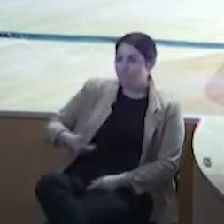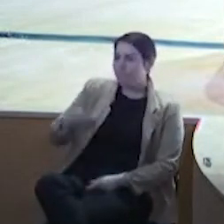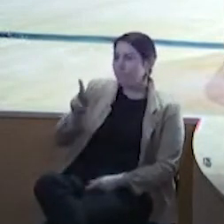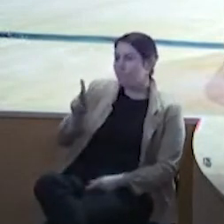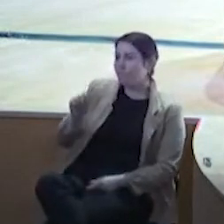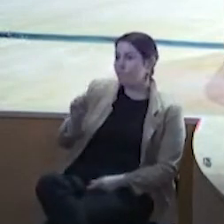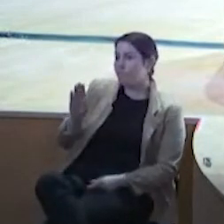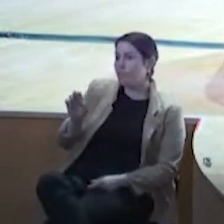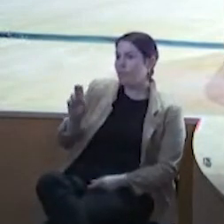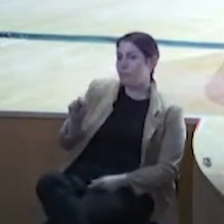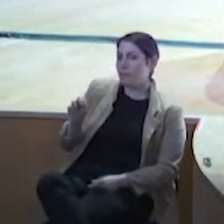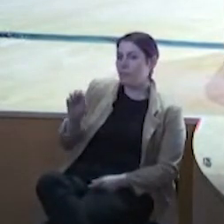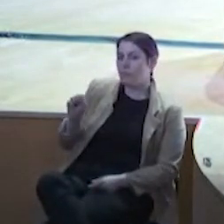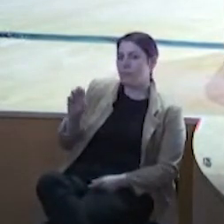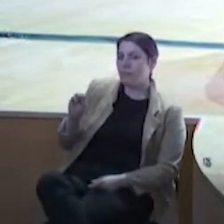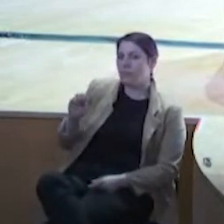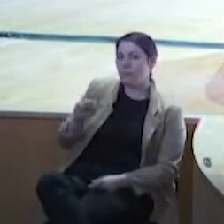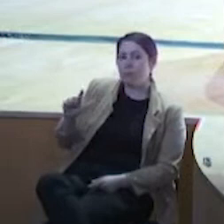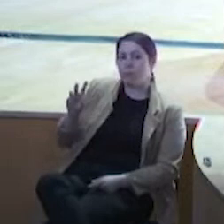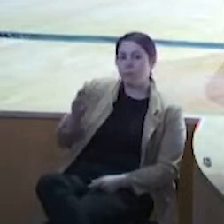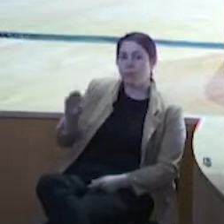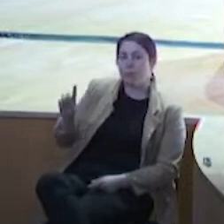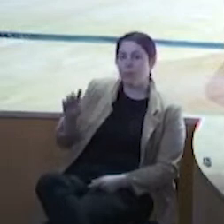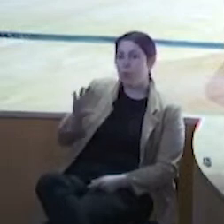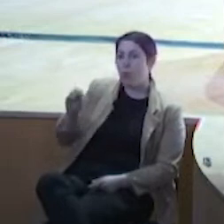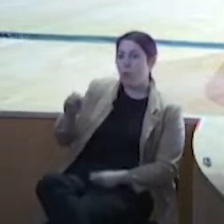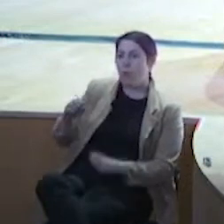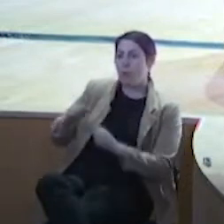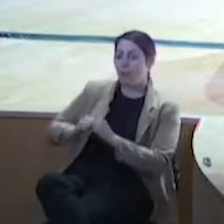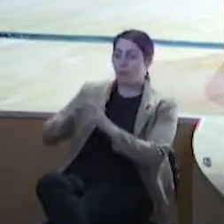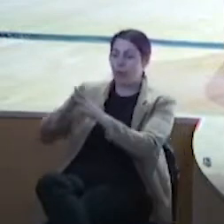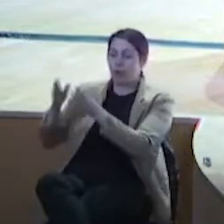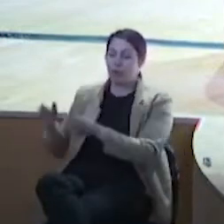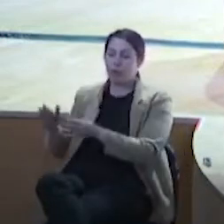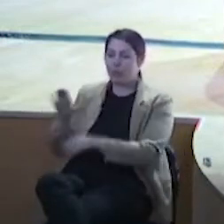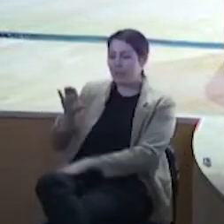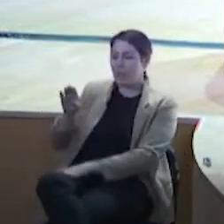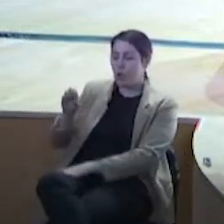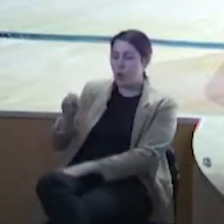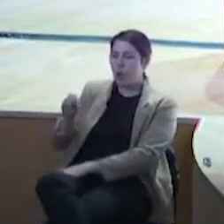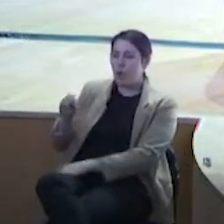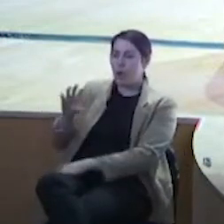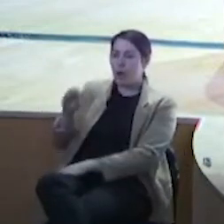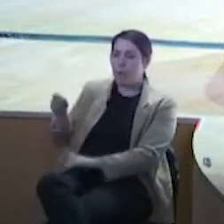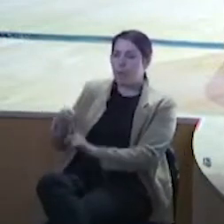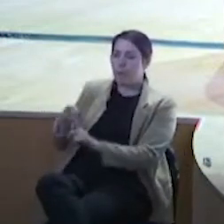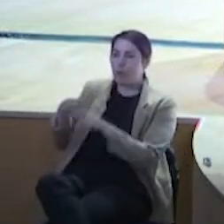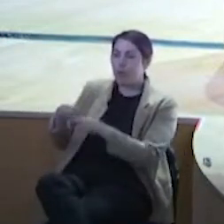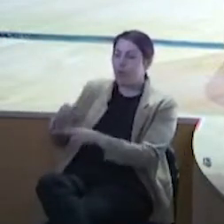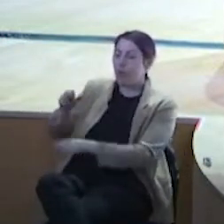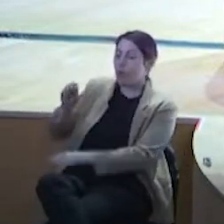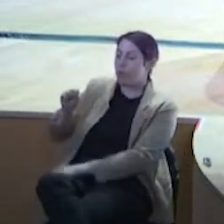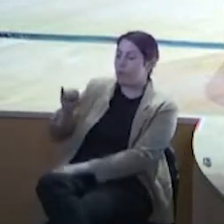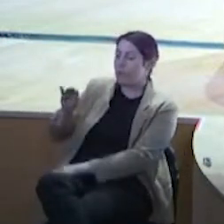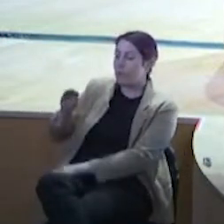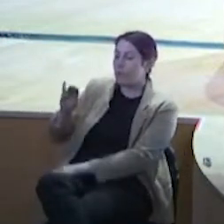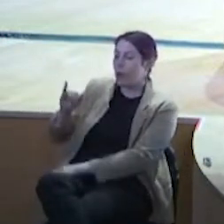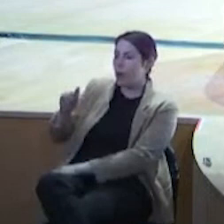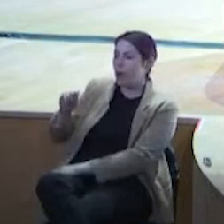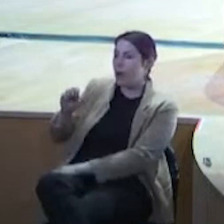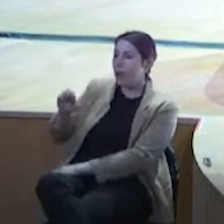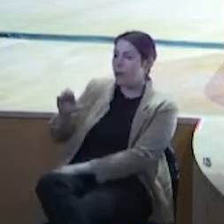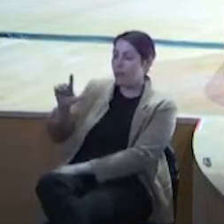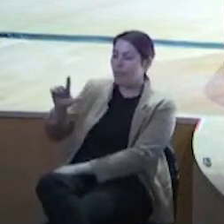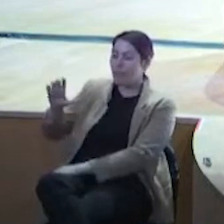Kaben Smallwood. I am the co-founder and CEO of a company by the name of Symbiotic LLC. Symbiotic